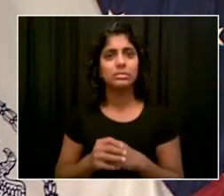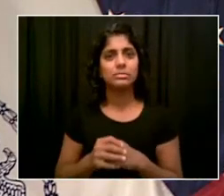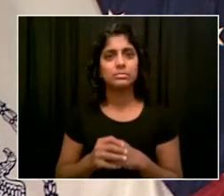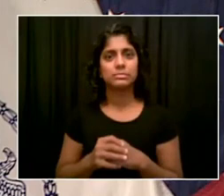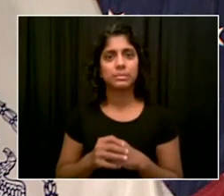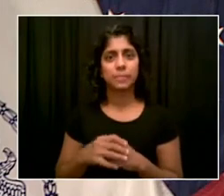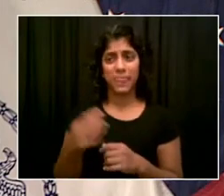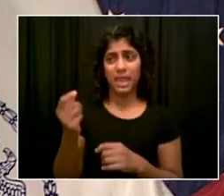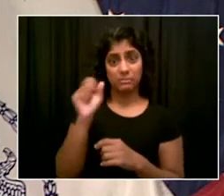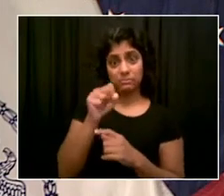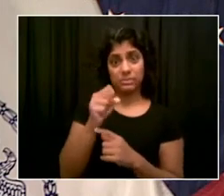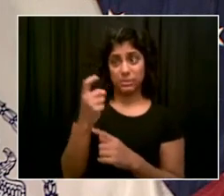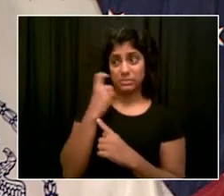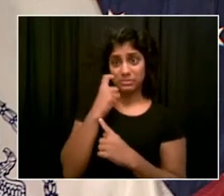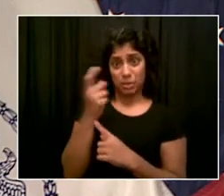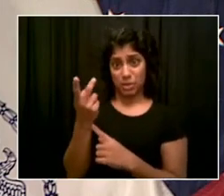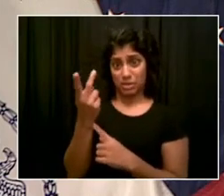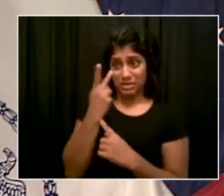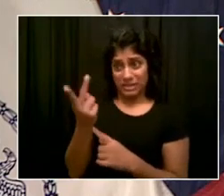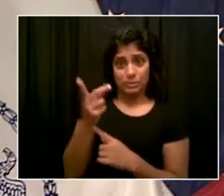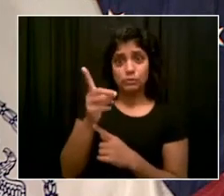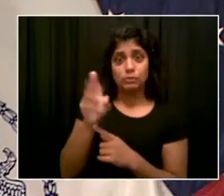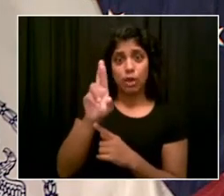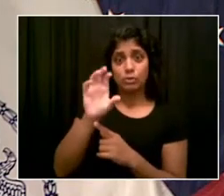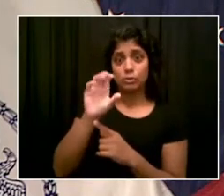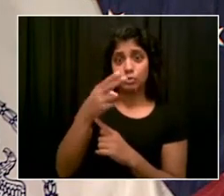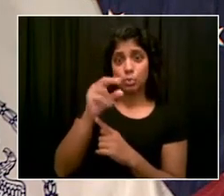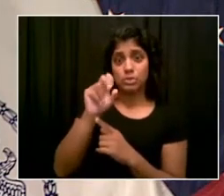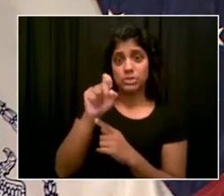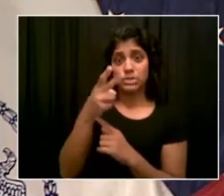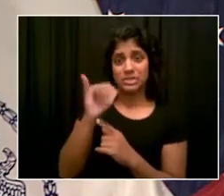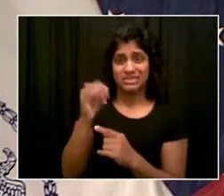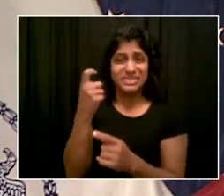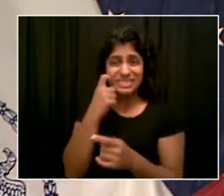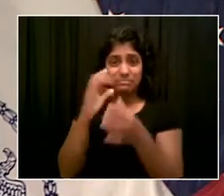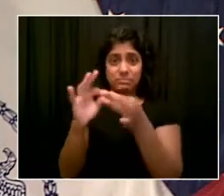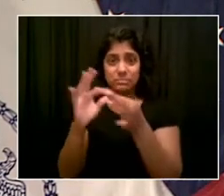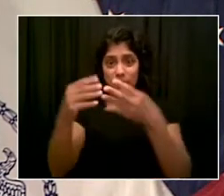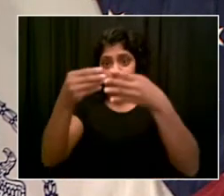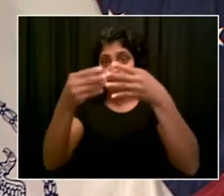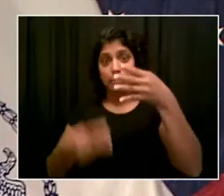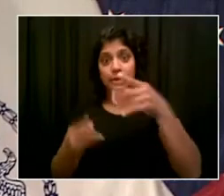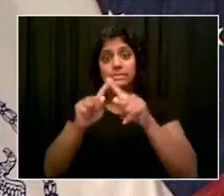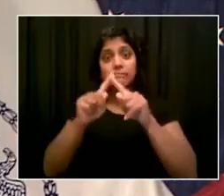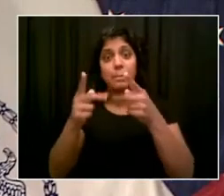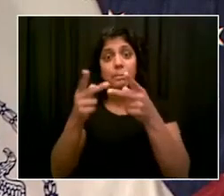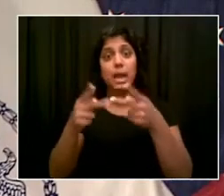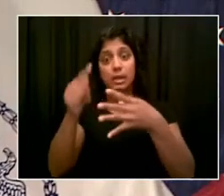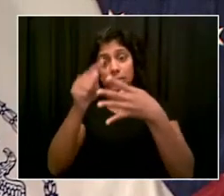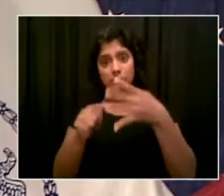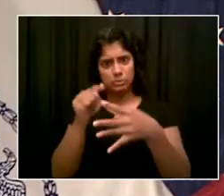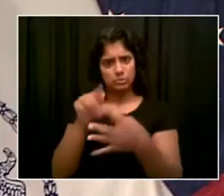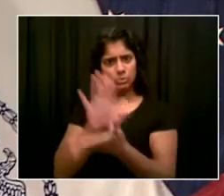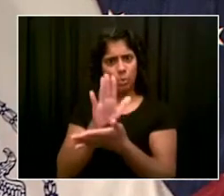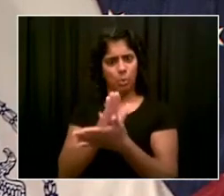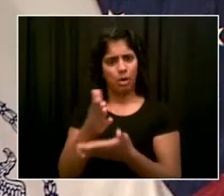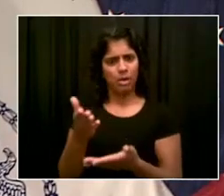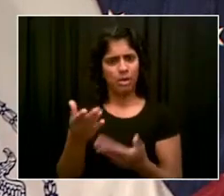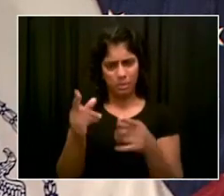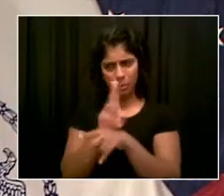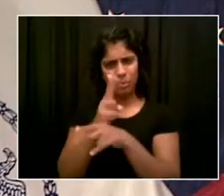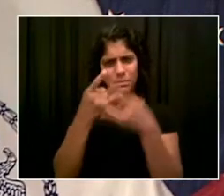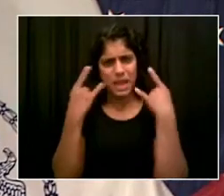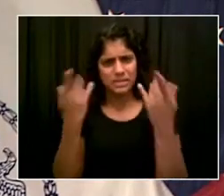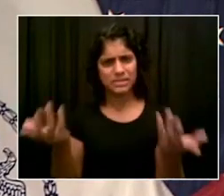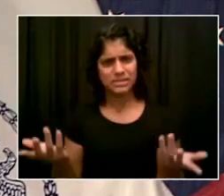all. Go ahead, Andrew. On the issue of it, we know that this has been characterized as a pandemic of the